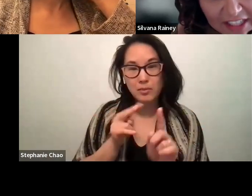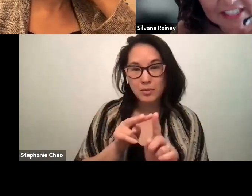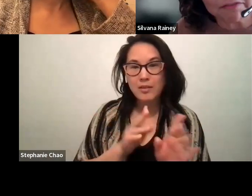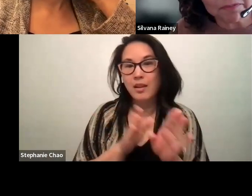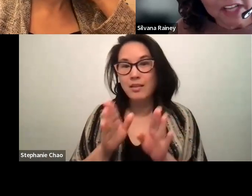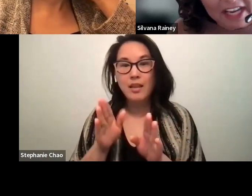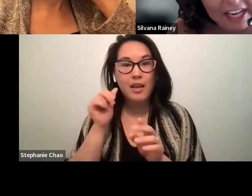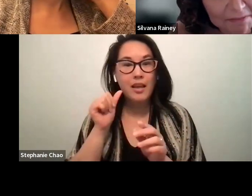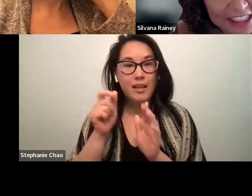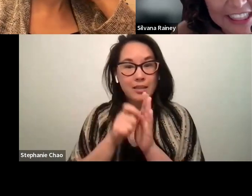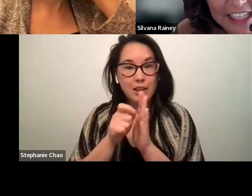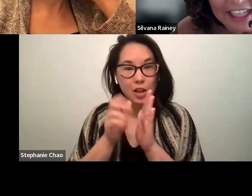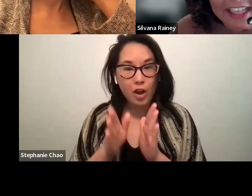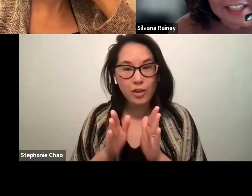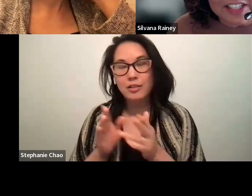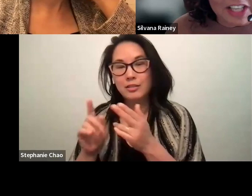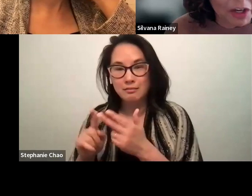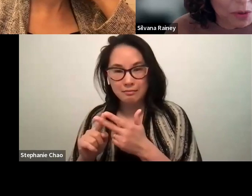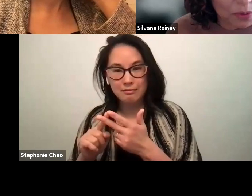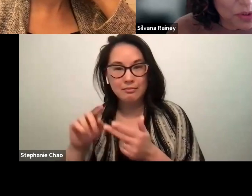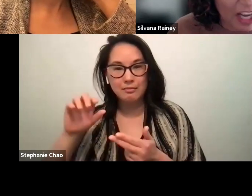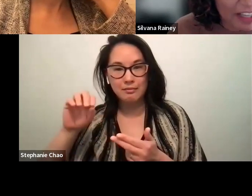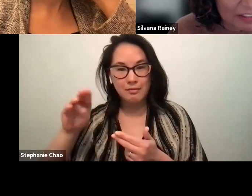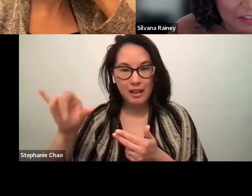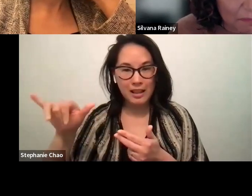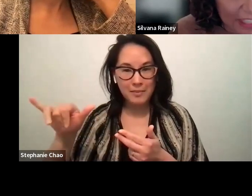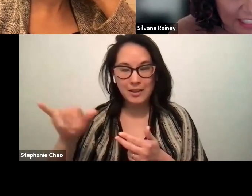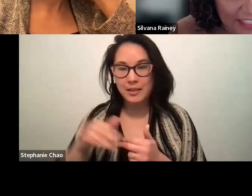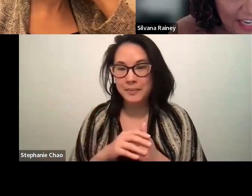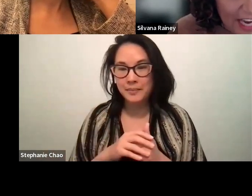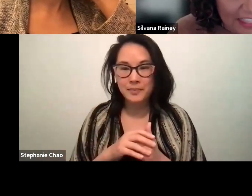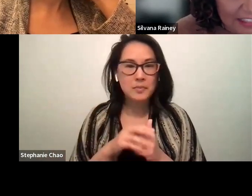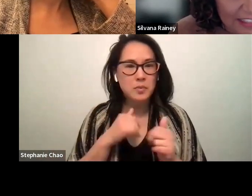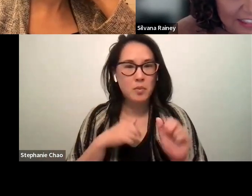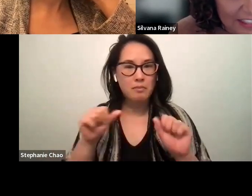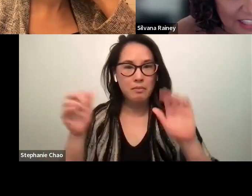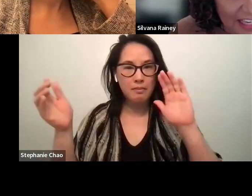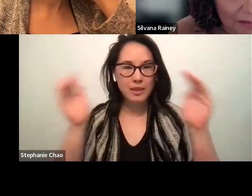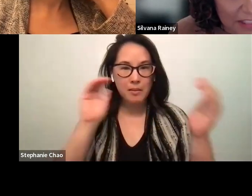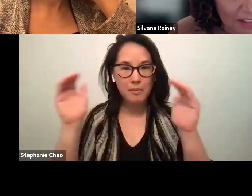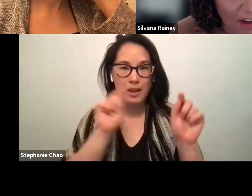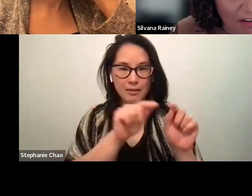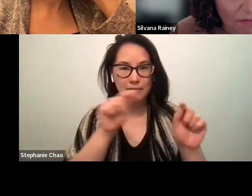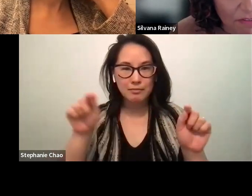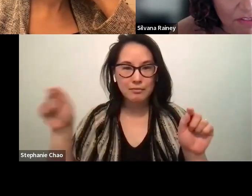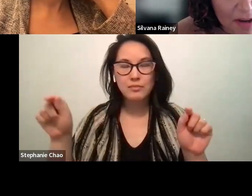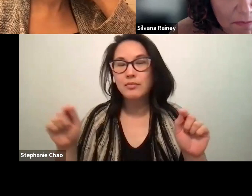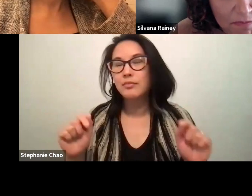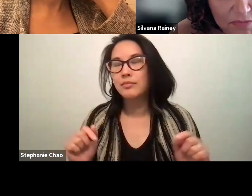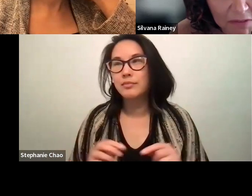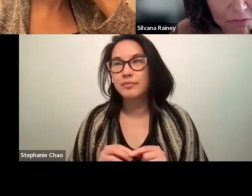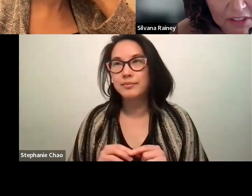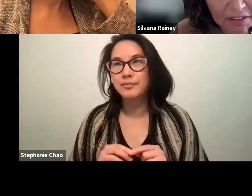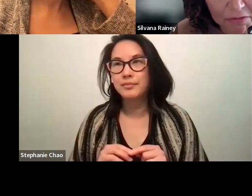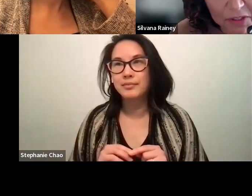and then I listen from Emily, so I could compare. And I think there are elements in all of